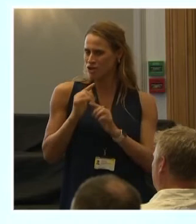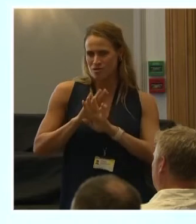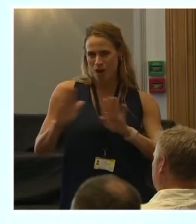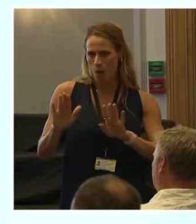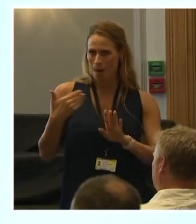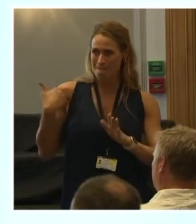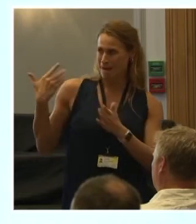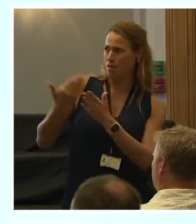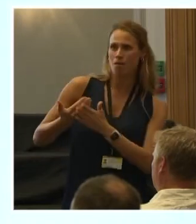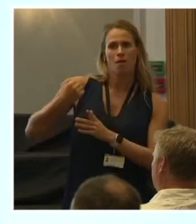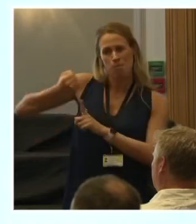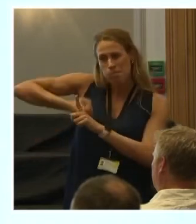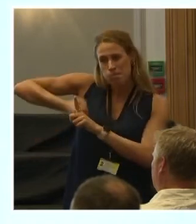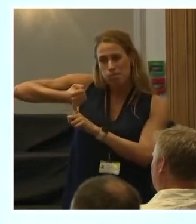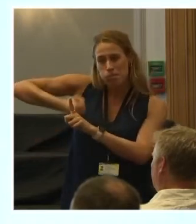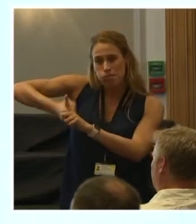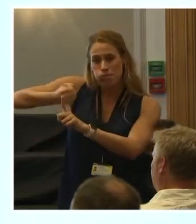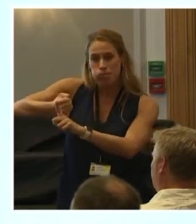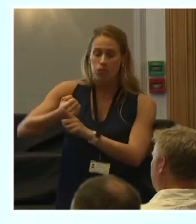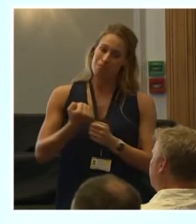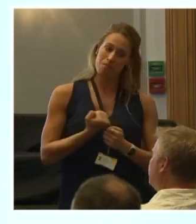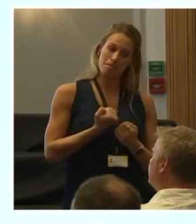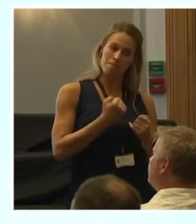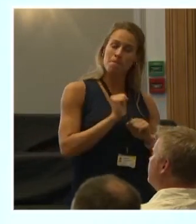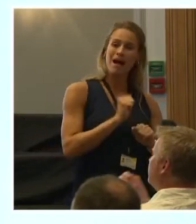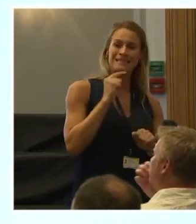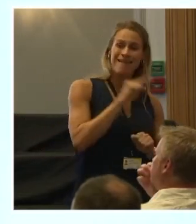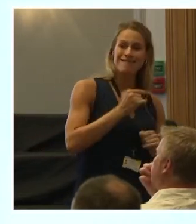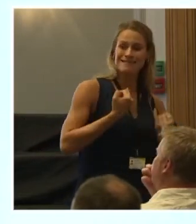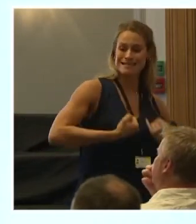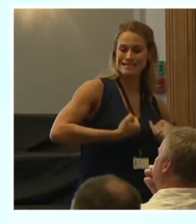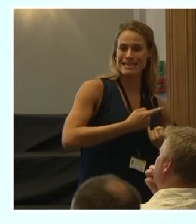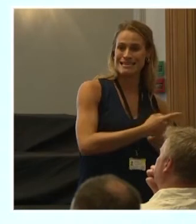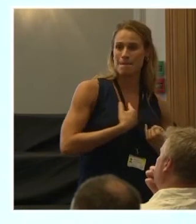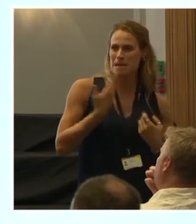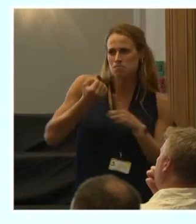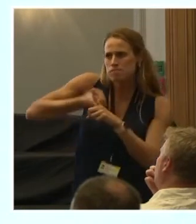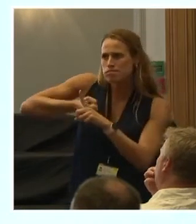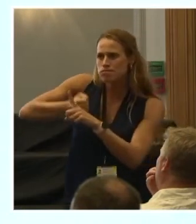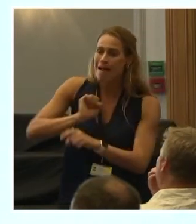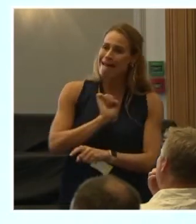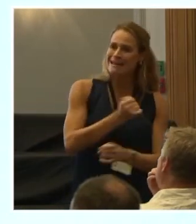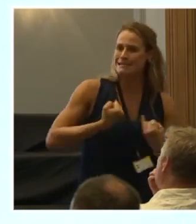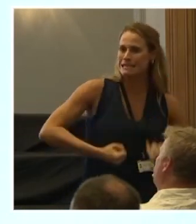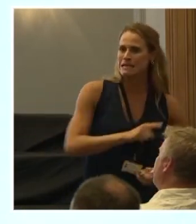on Stargardt's, the disease from which my son suffers, for nearly 20 years.